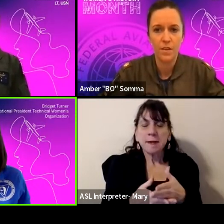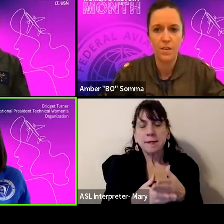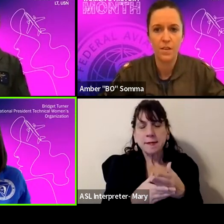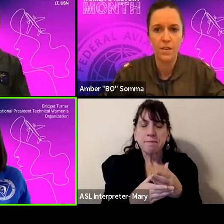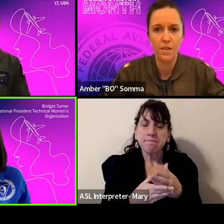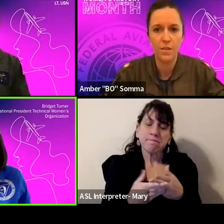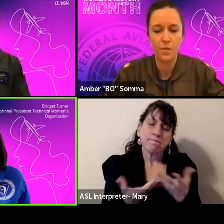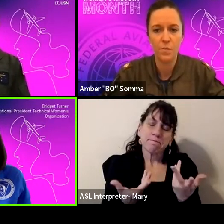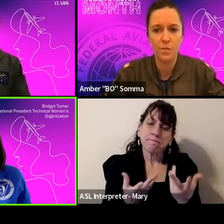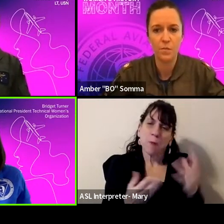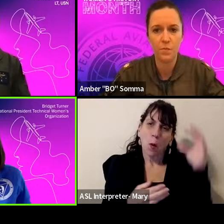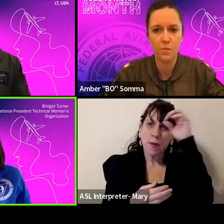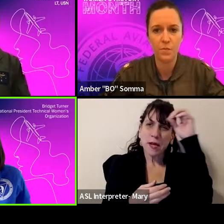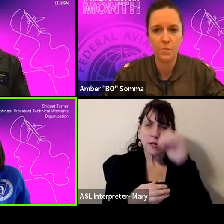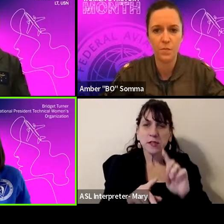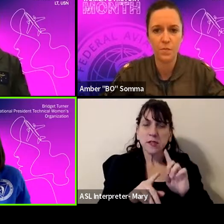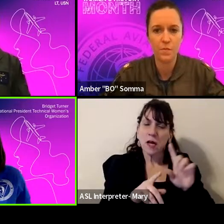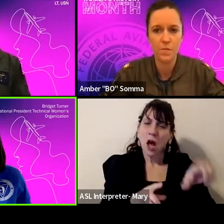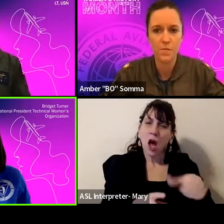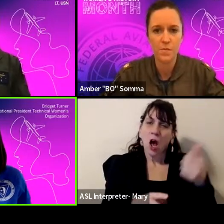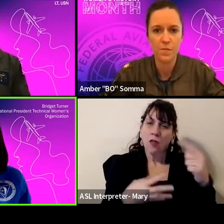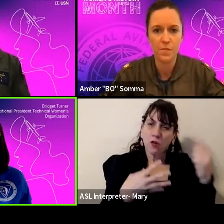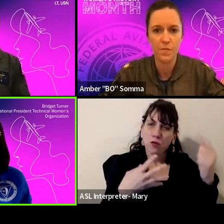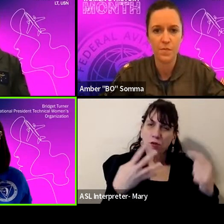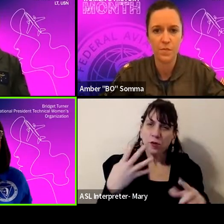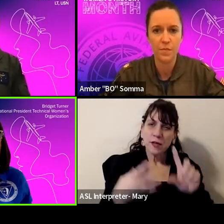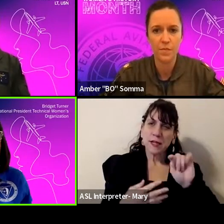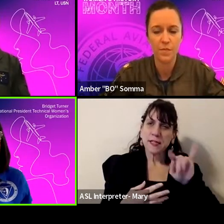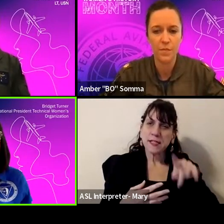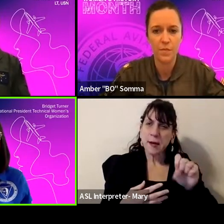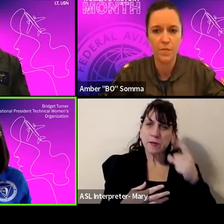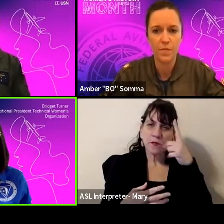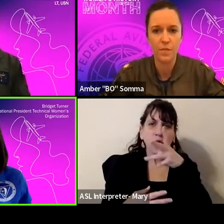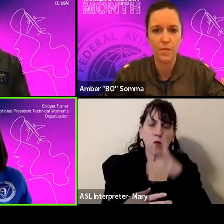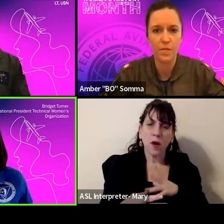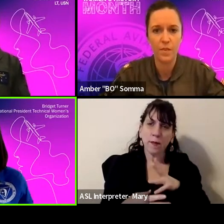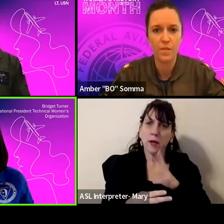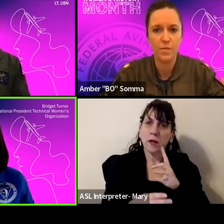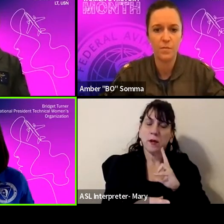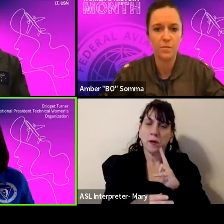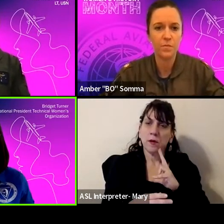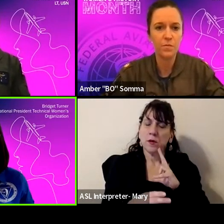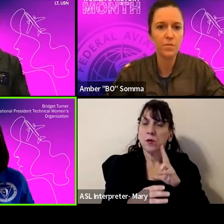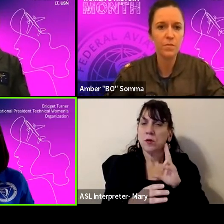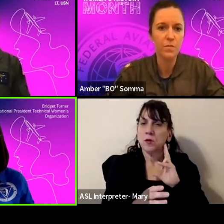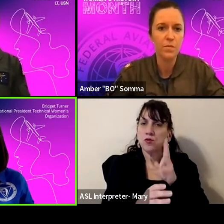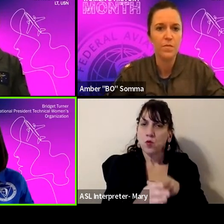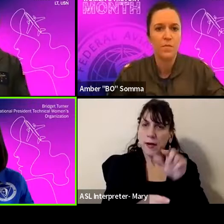on what other tips you would give for women coming into this industry?